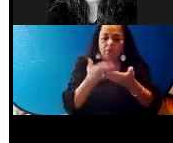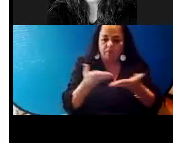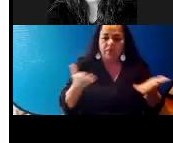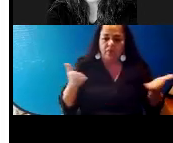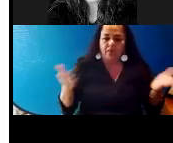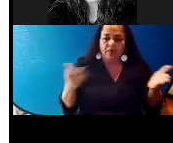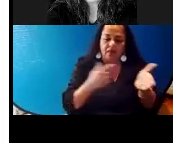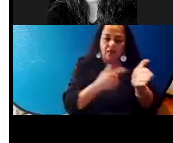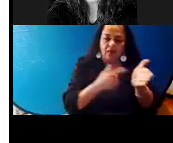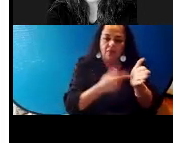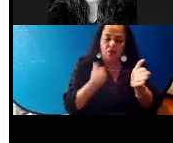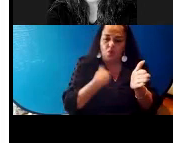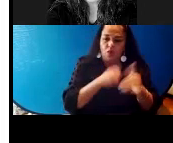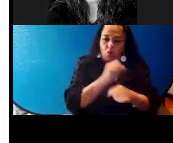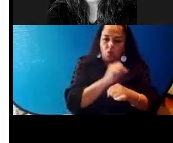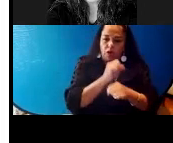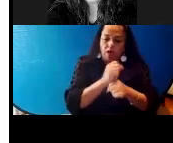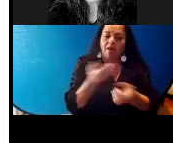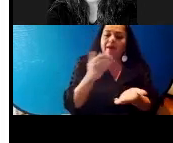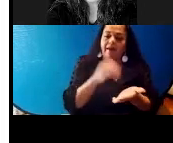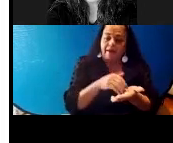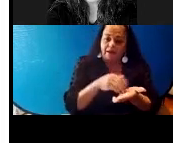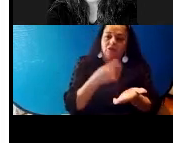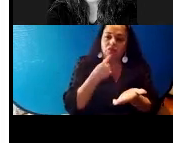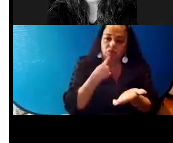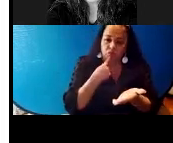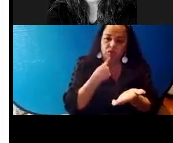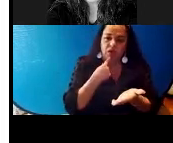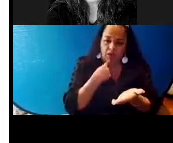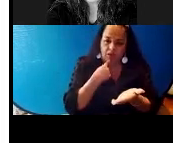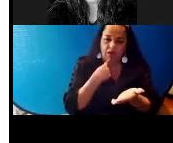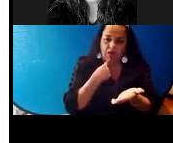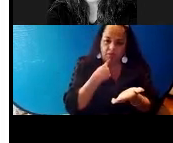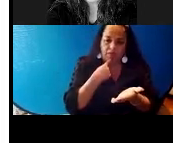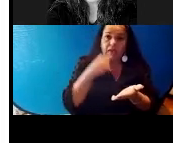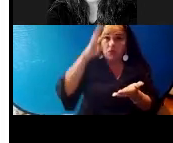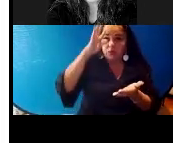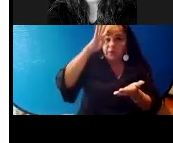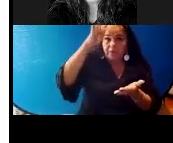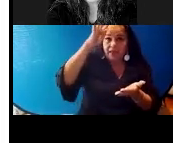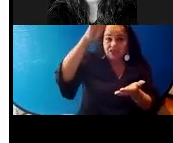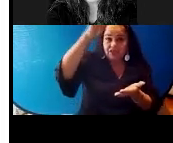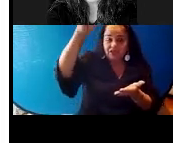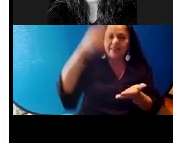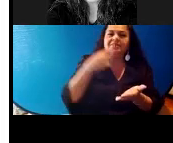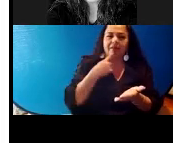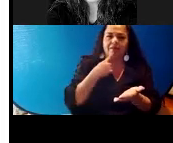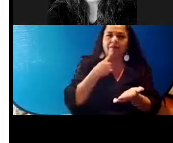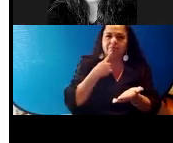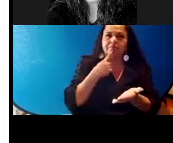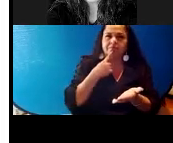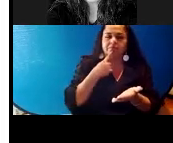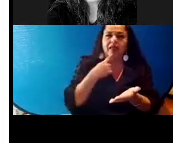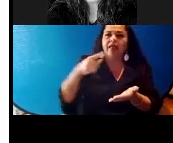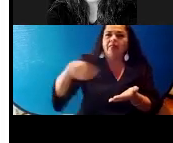group is working on. And so it's just, again, to say, part of this was them just sitting and imagining, like us working with them to say, let's,